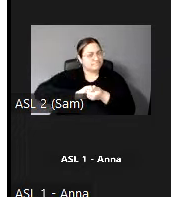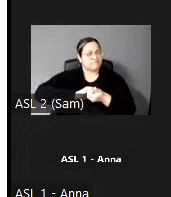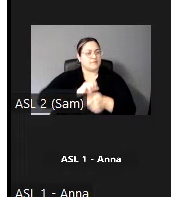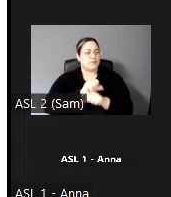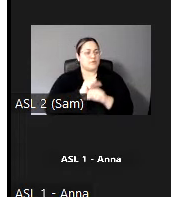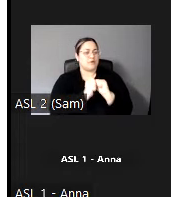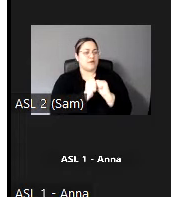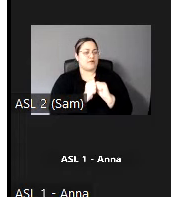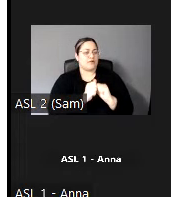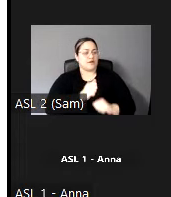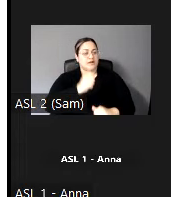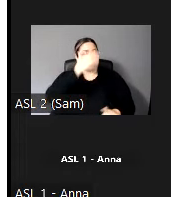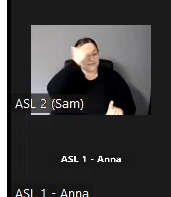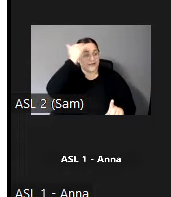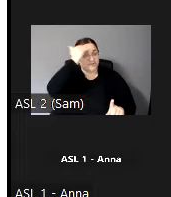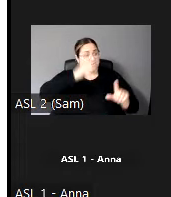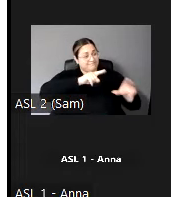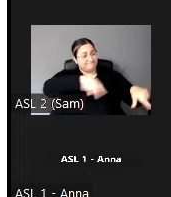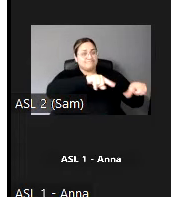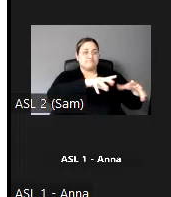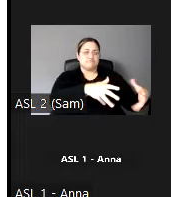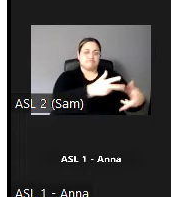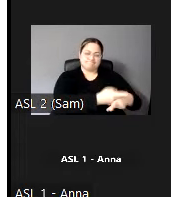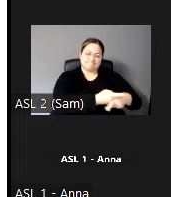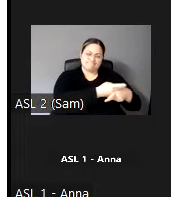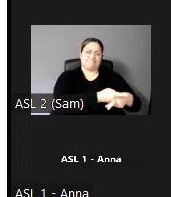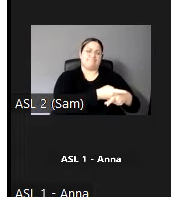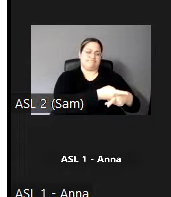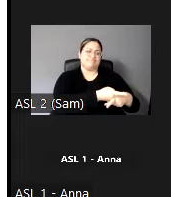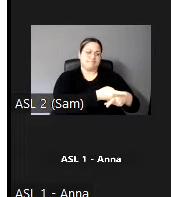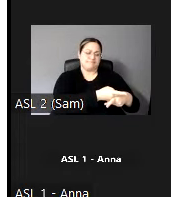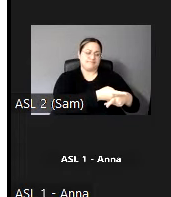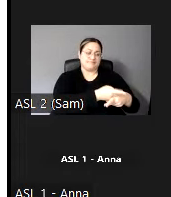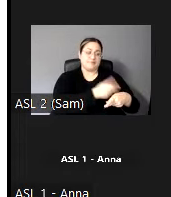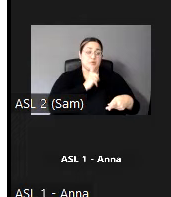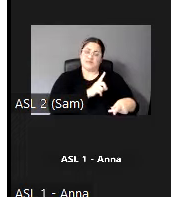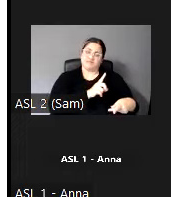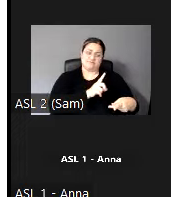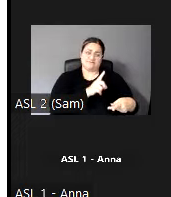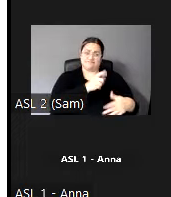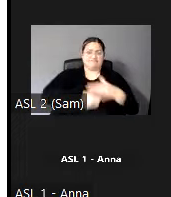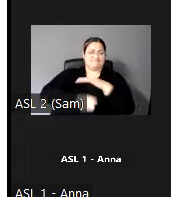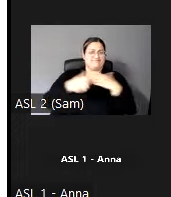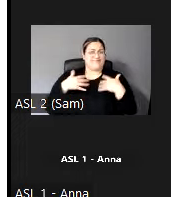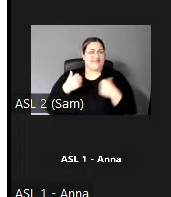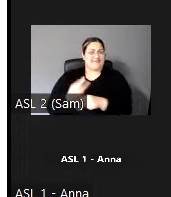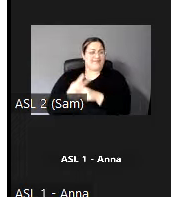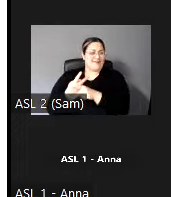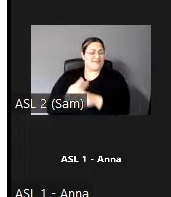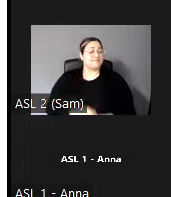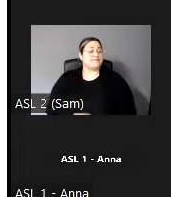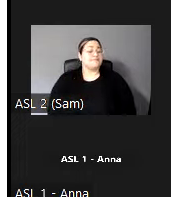Ontario without talking about dementia. The government several years ago came out with the quadruple